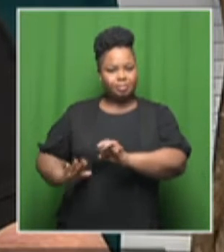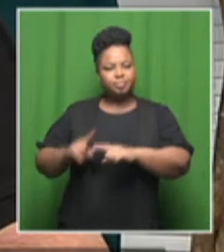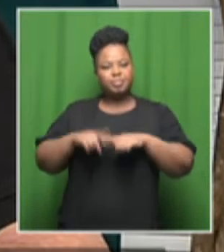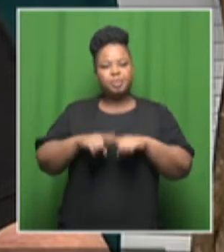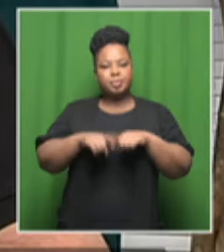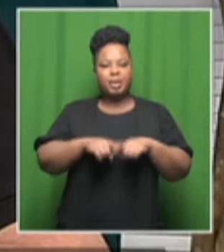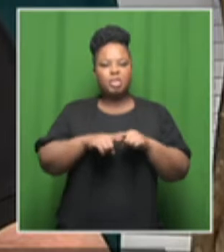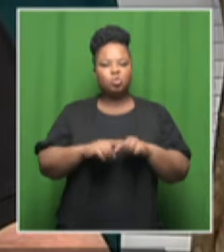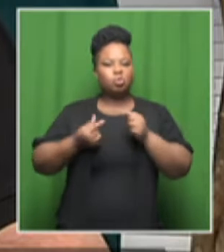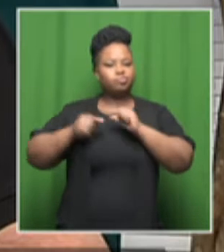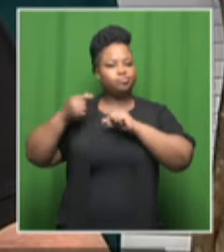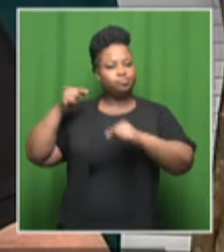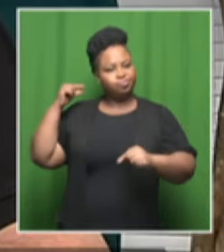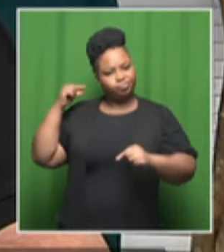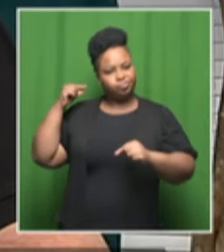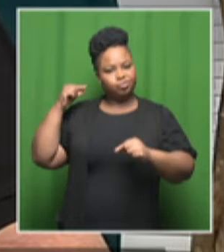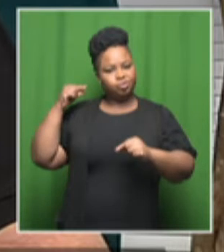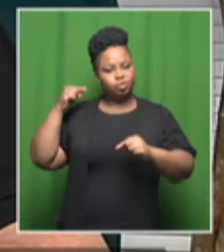genetics,